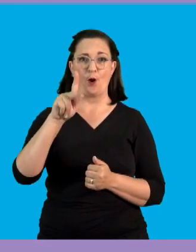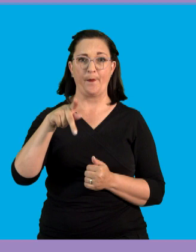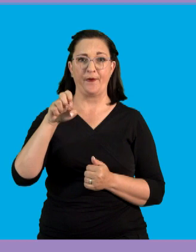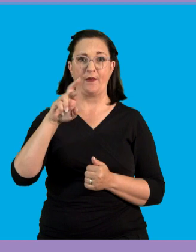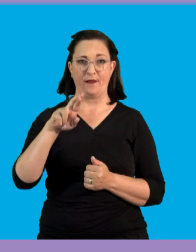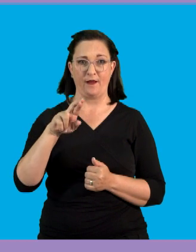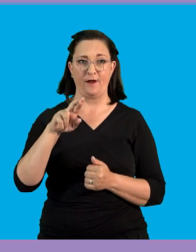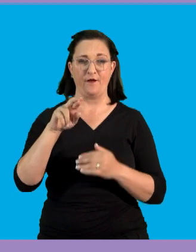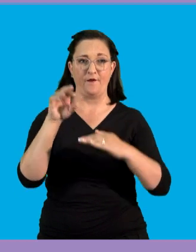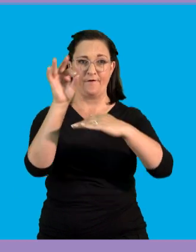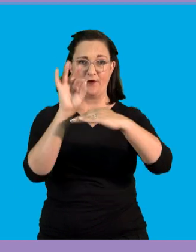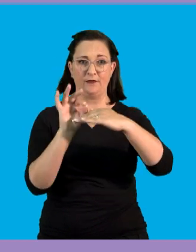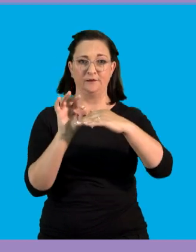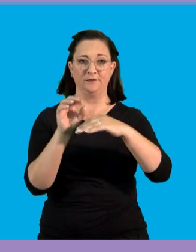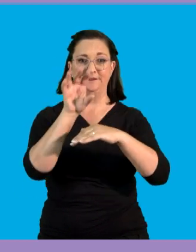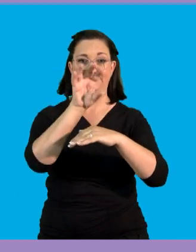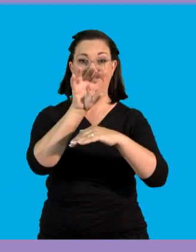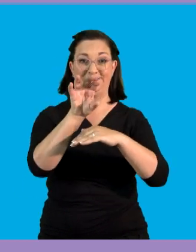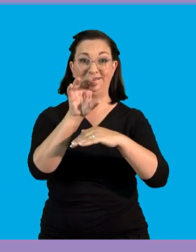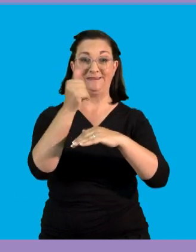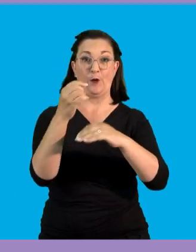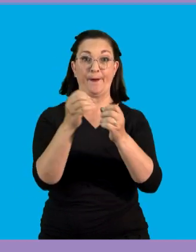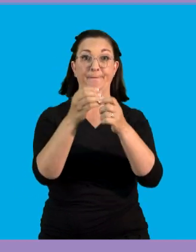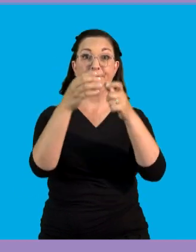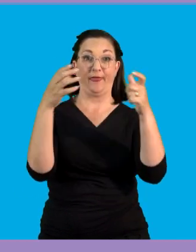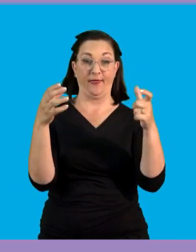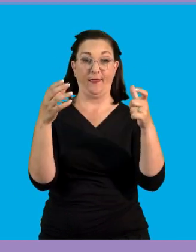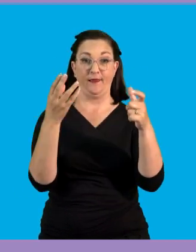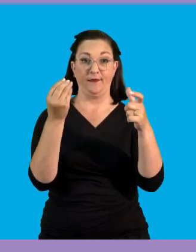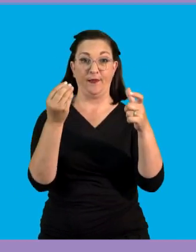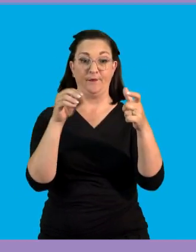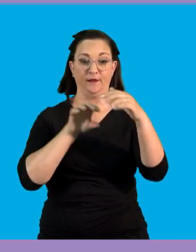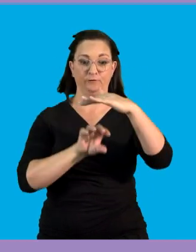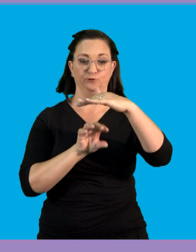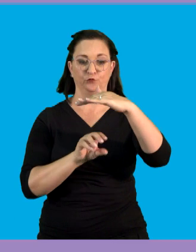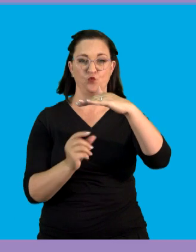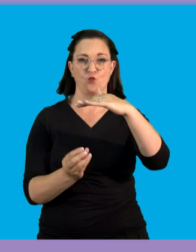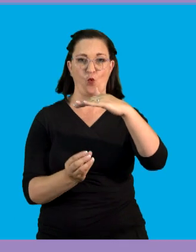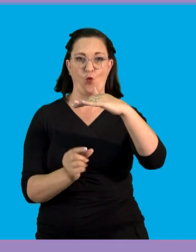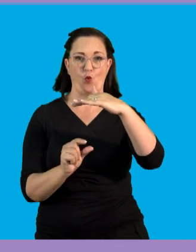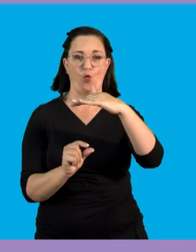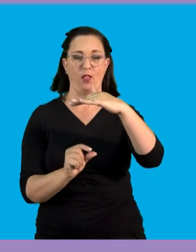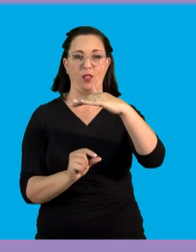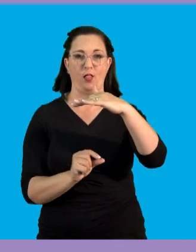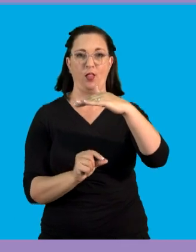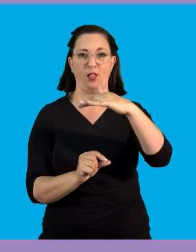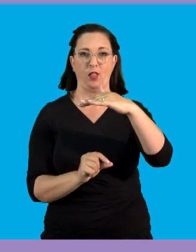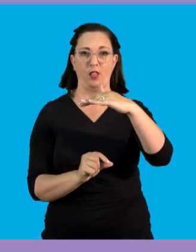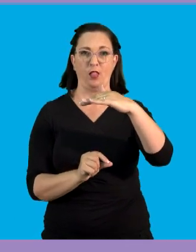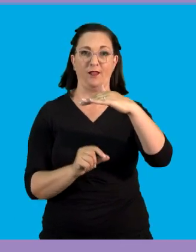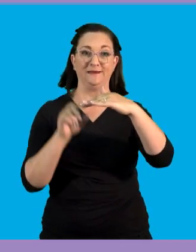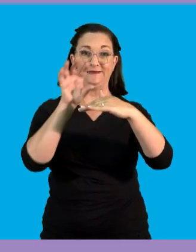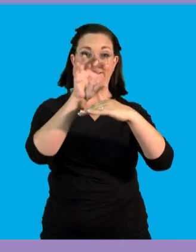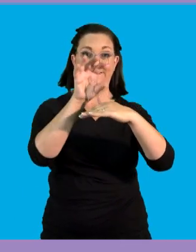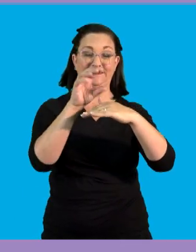fractions are common fractions where the numerator is bigger than the denominator. So the